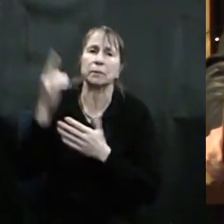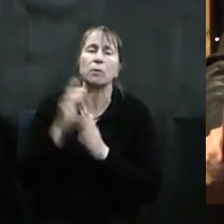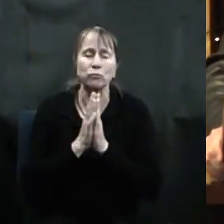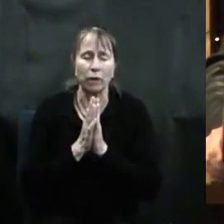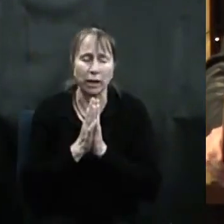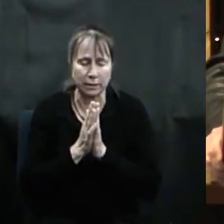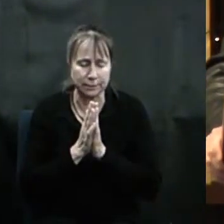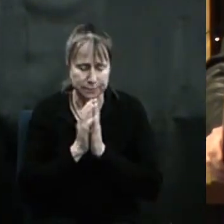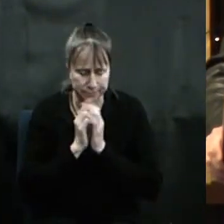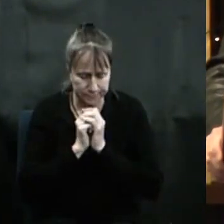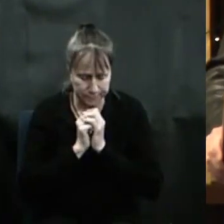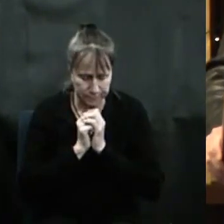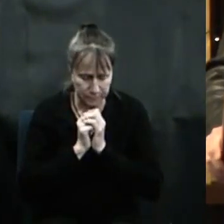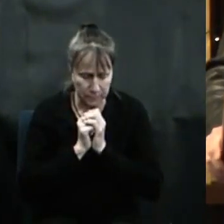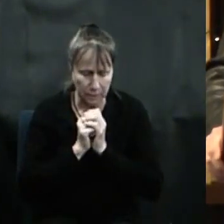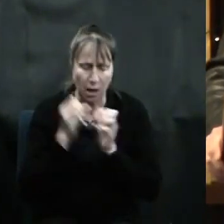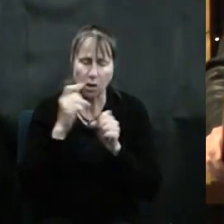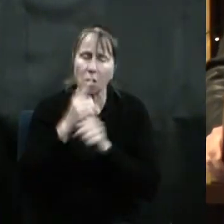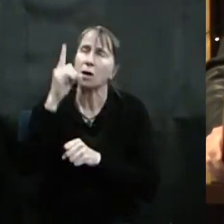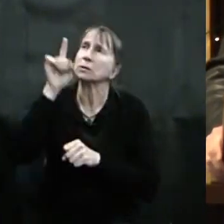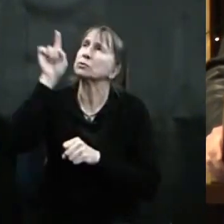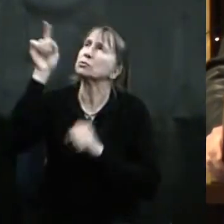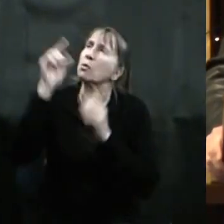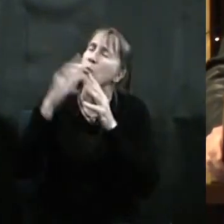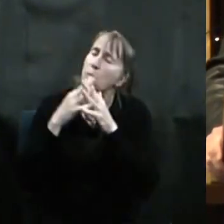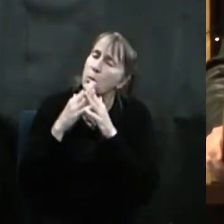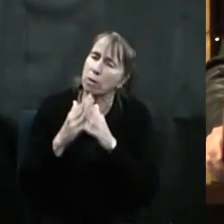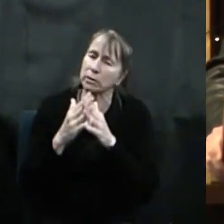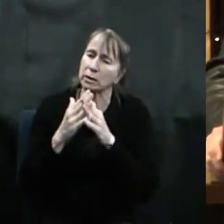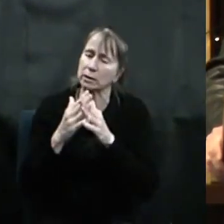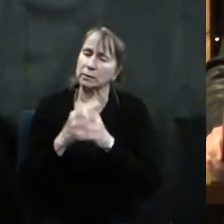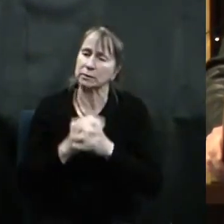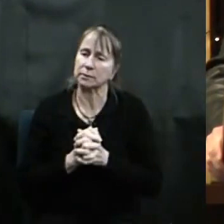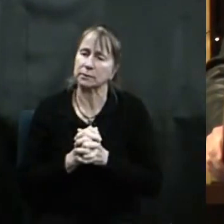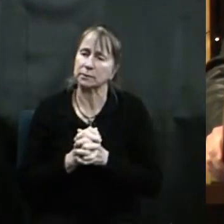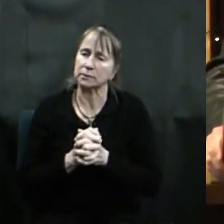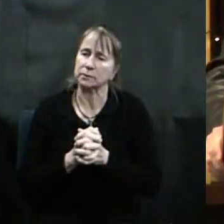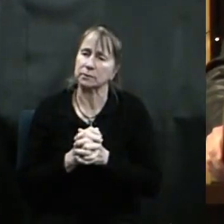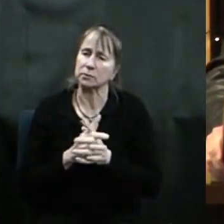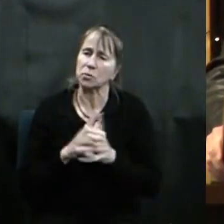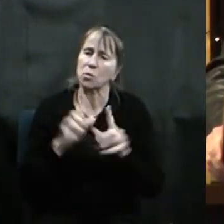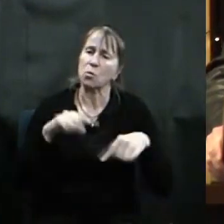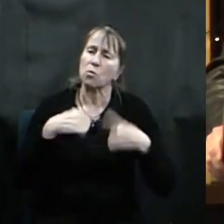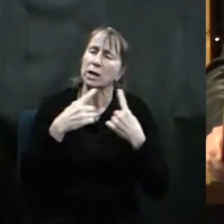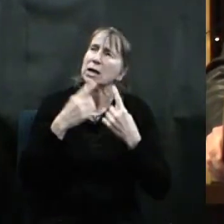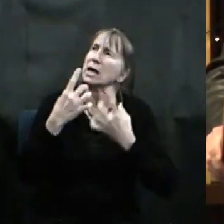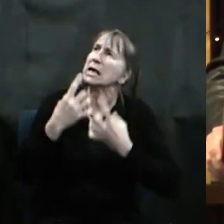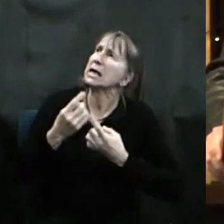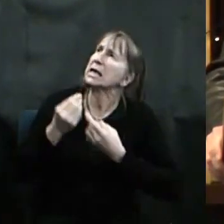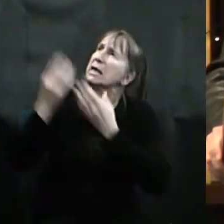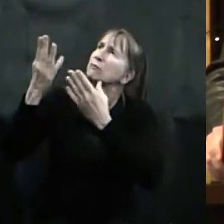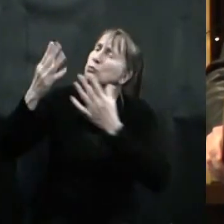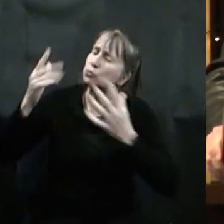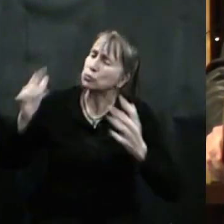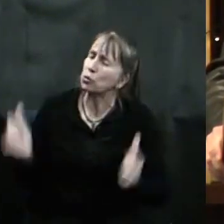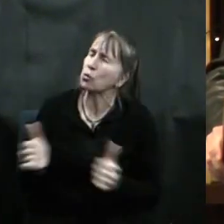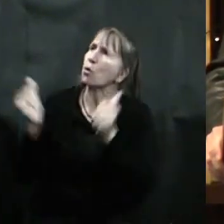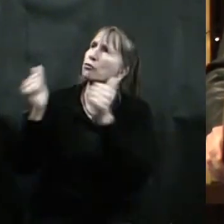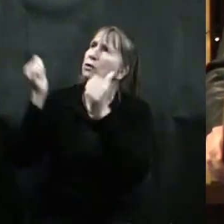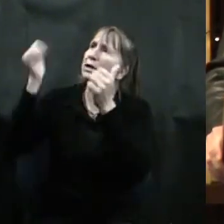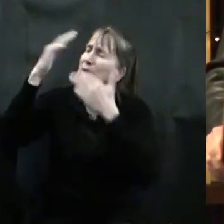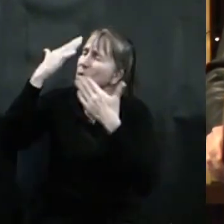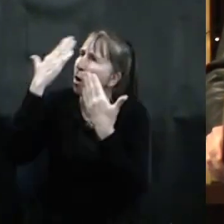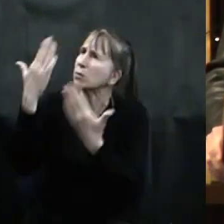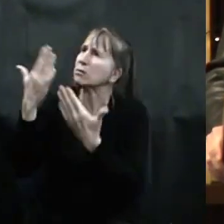You are worthy, our Lord and God, to receive glory and honour